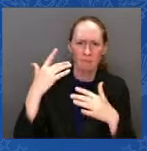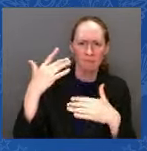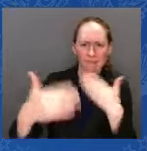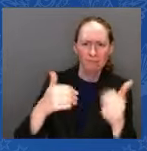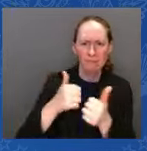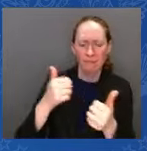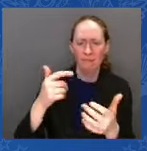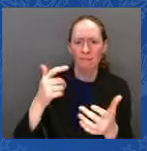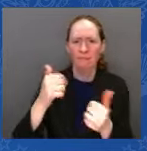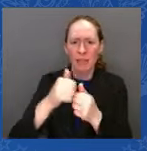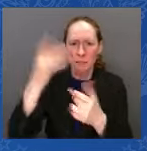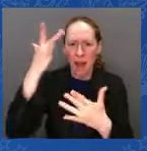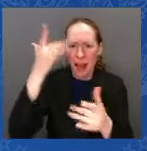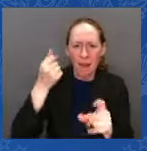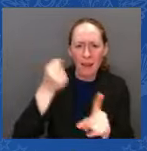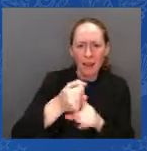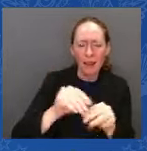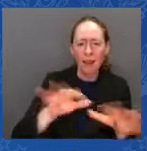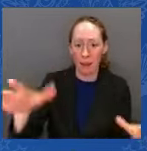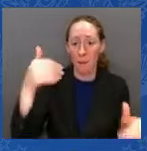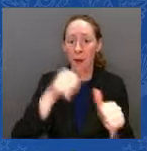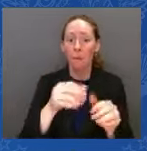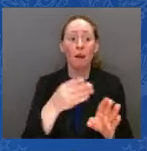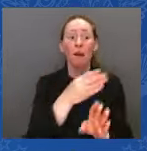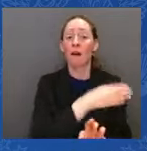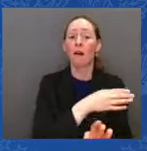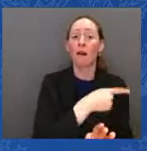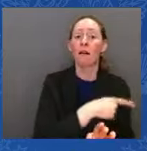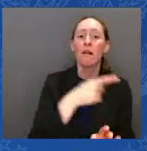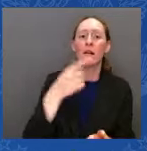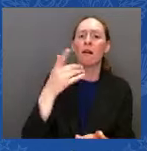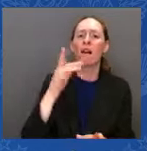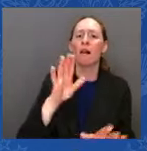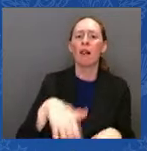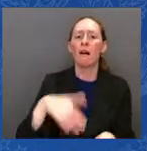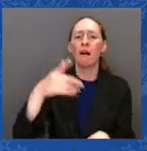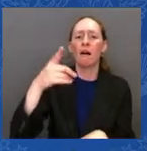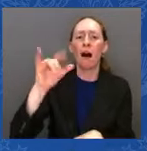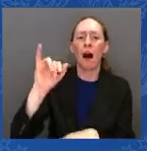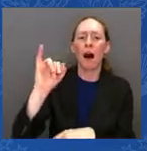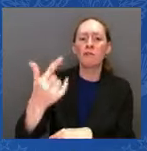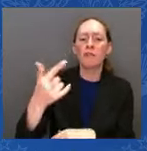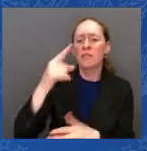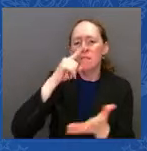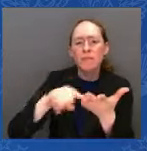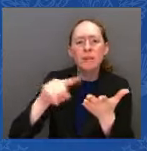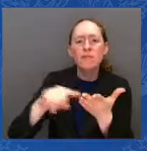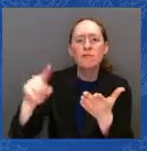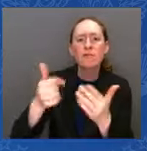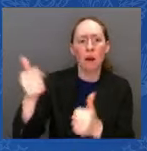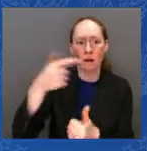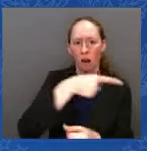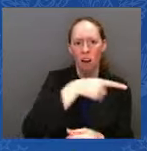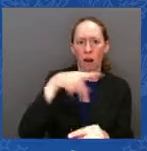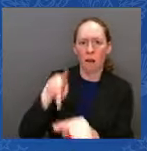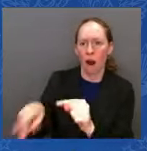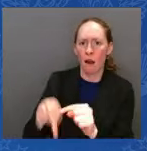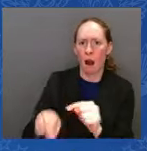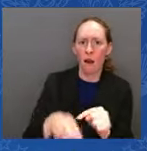number of inspectors general to be able to find out whether or not this money's actually not being wasted. Well, guess what? Turns